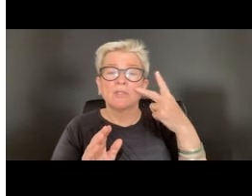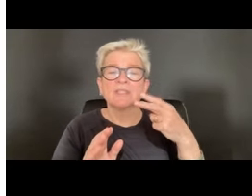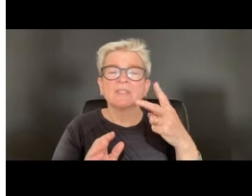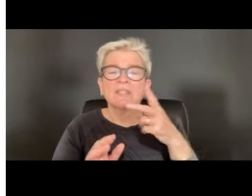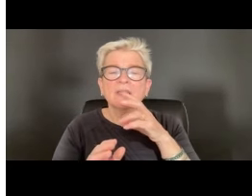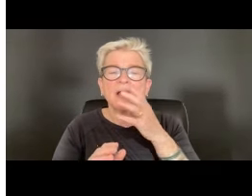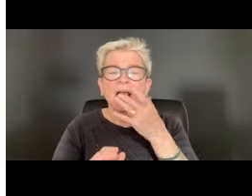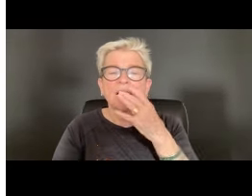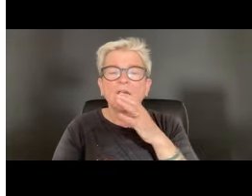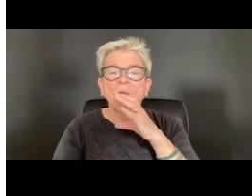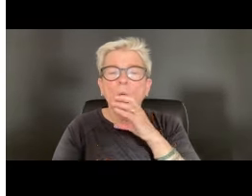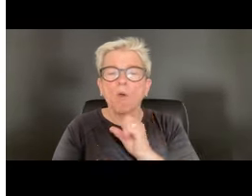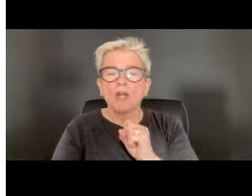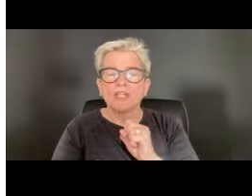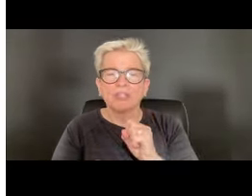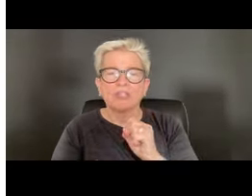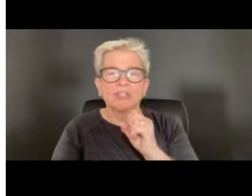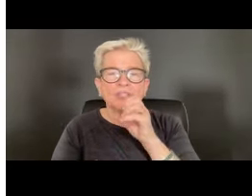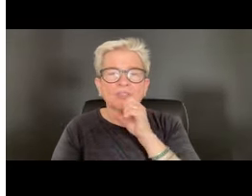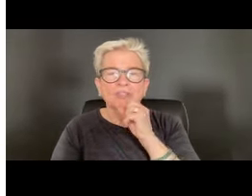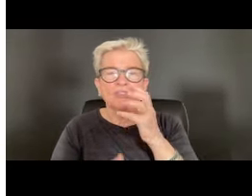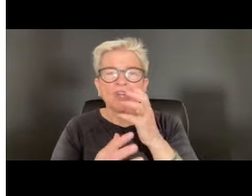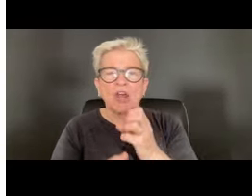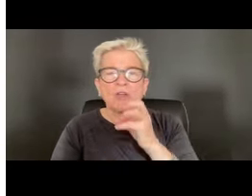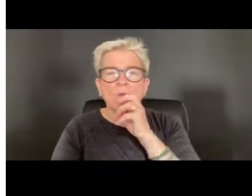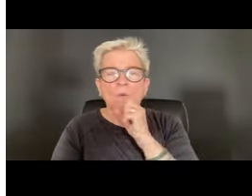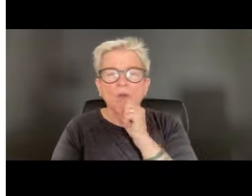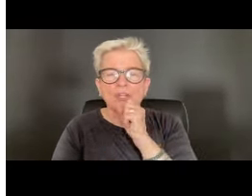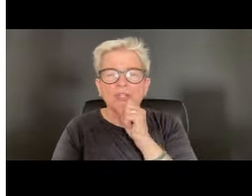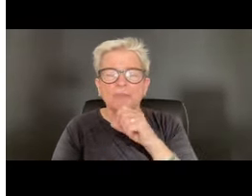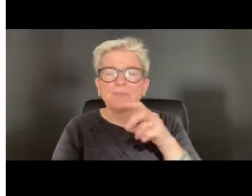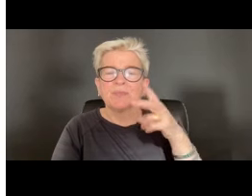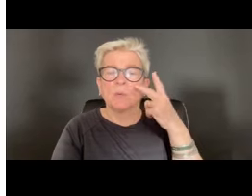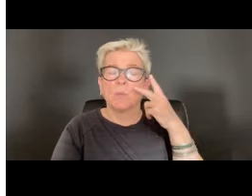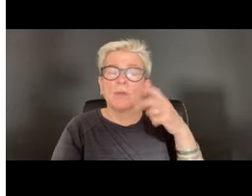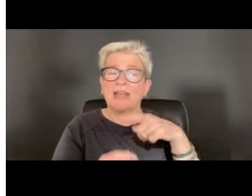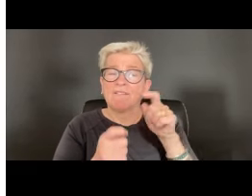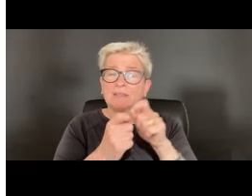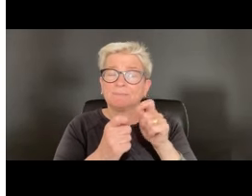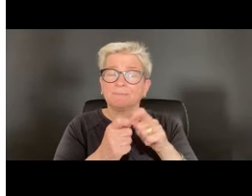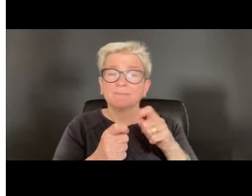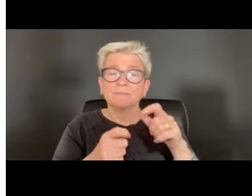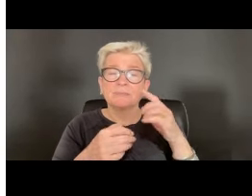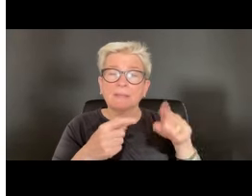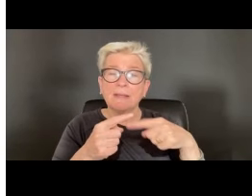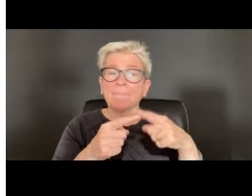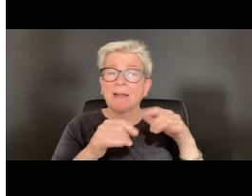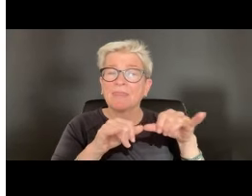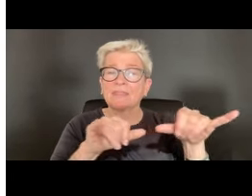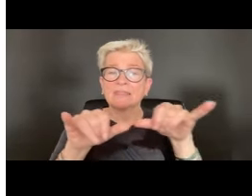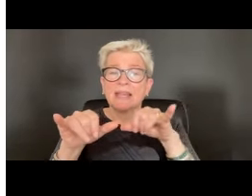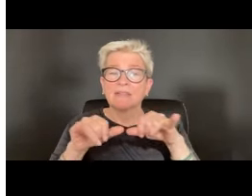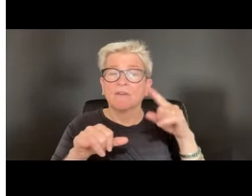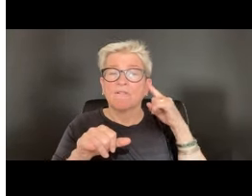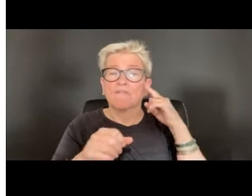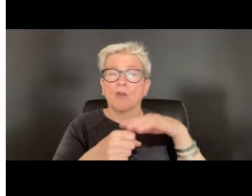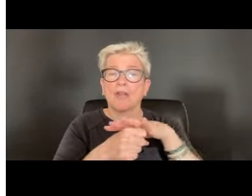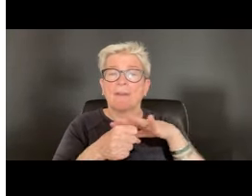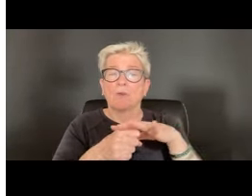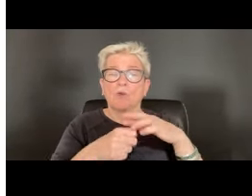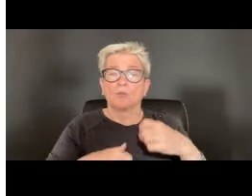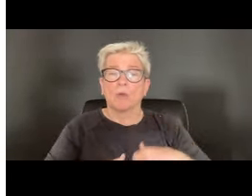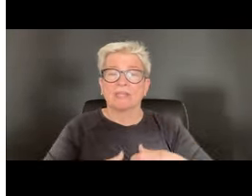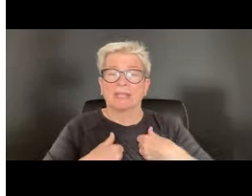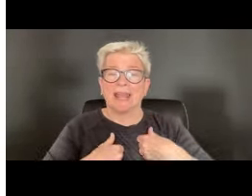orange. Again, we have a detailed proposal about the standards that we have for neighborhood residential, but we